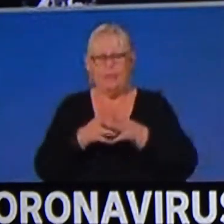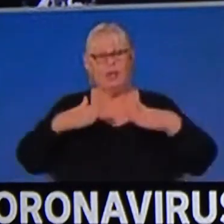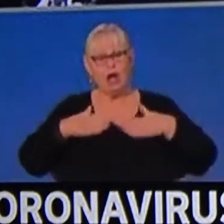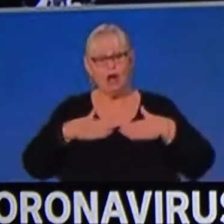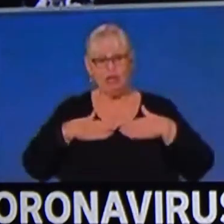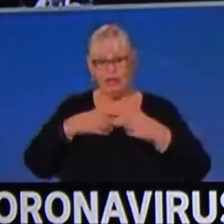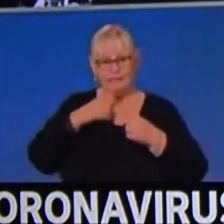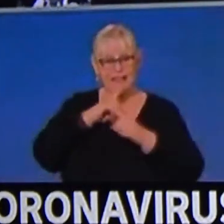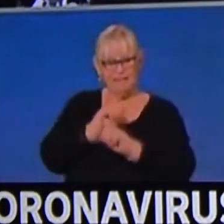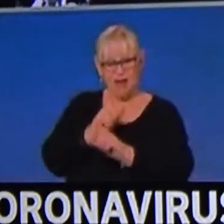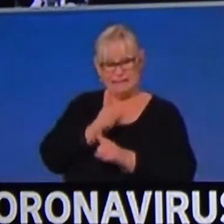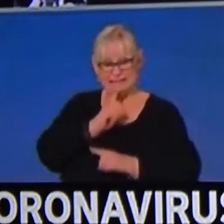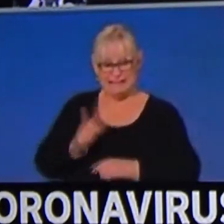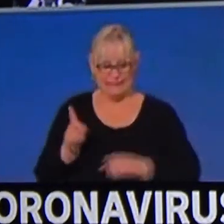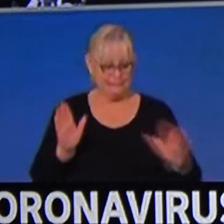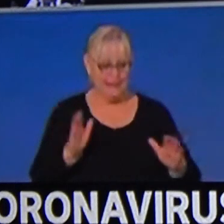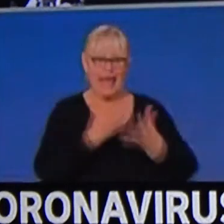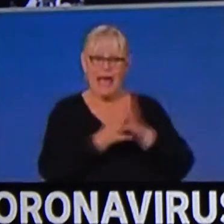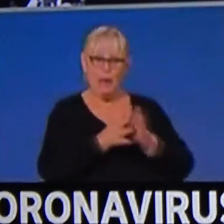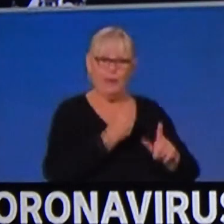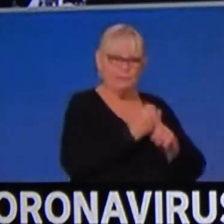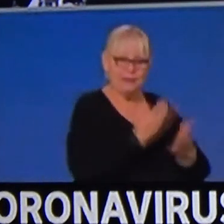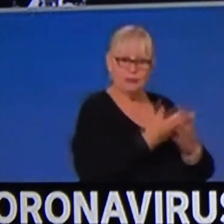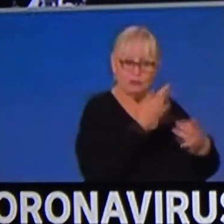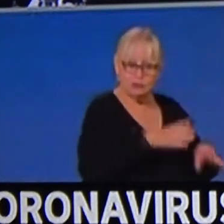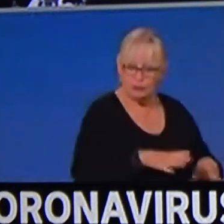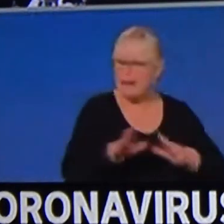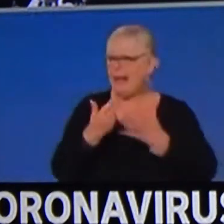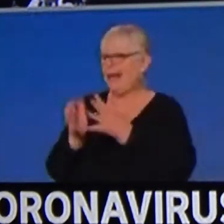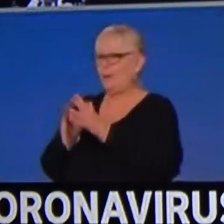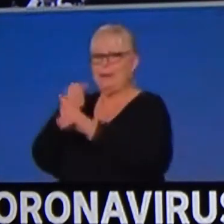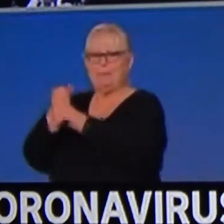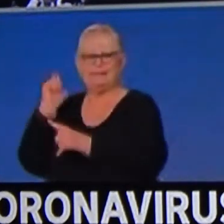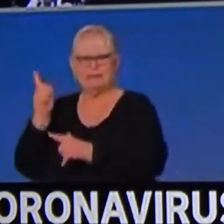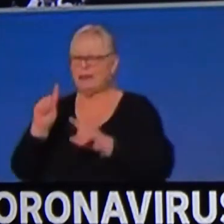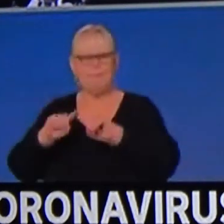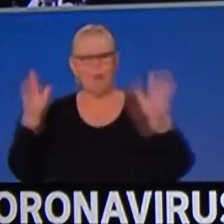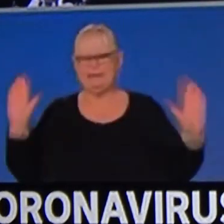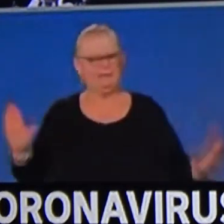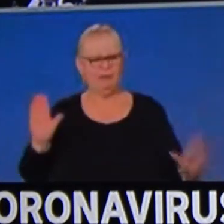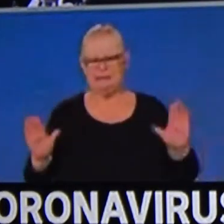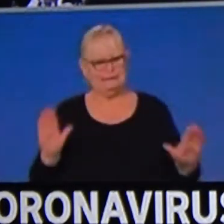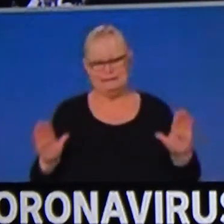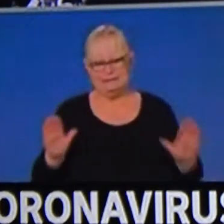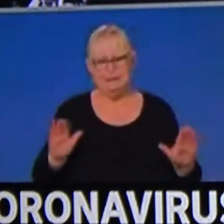out and the impact of this virus on children as opposed to teachers. That means that we need to have proper arrangements in place for teachers and